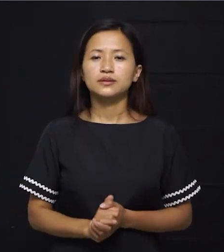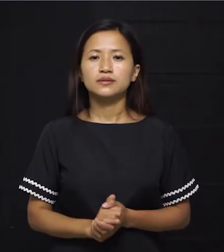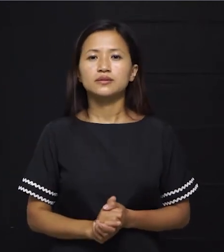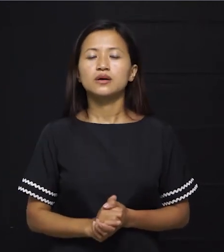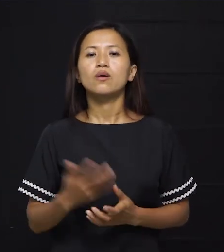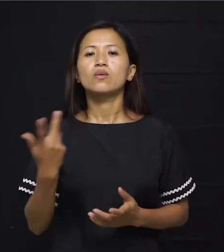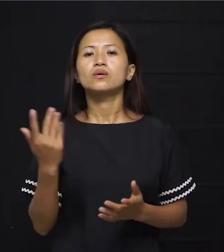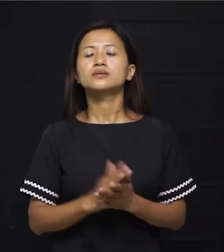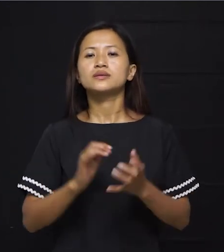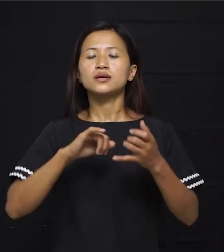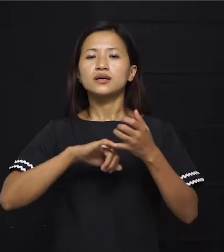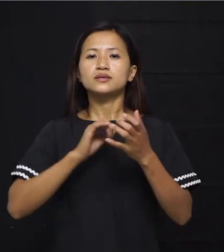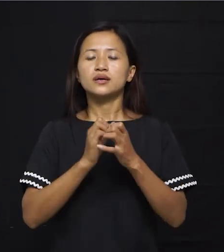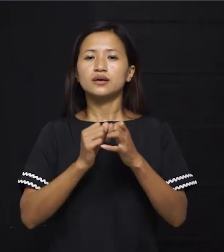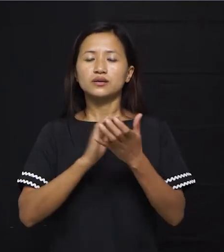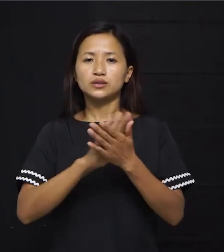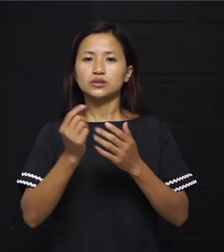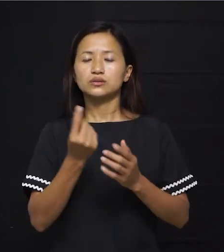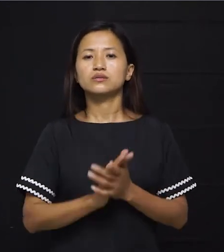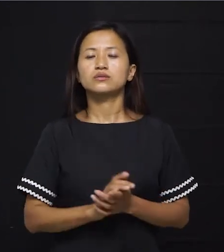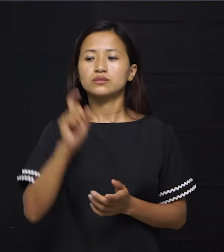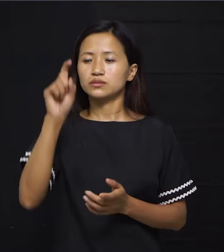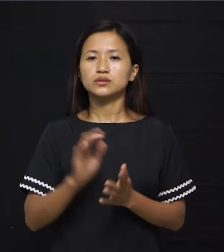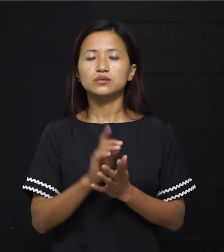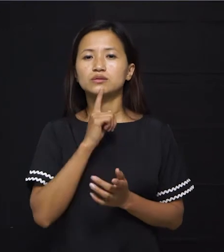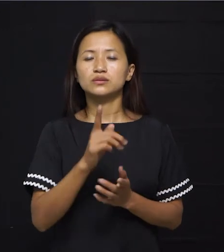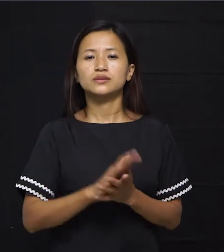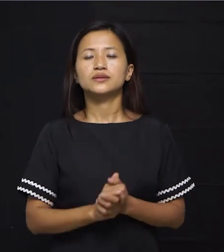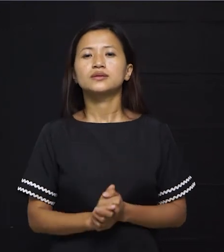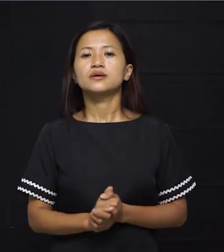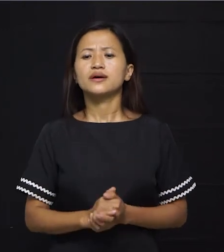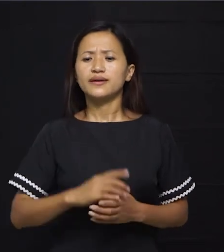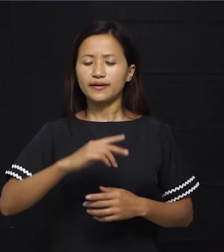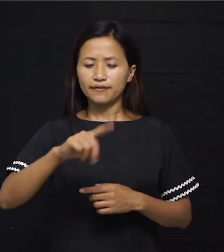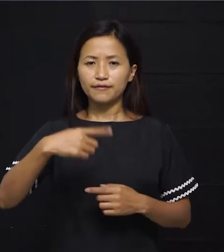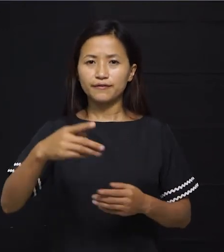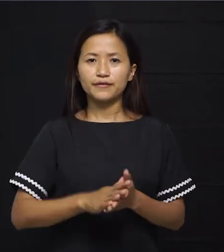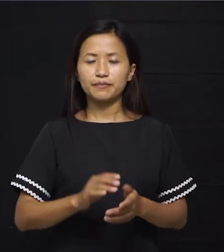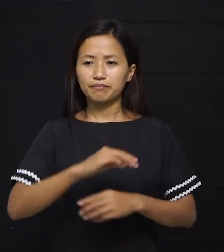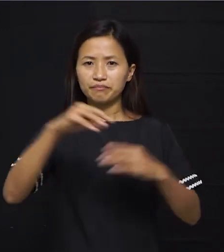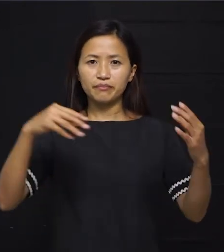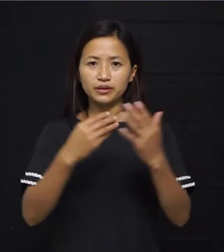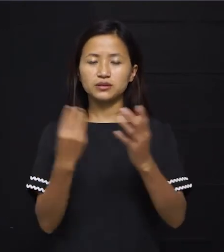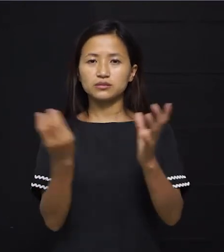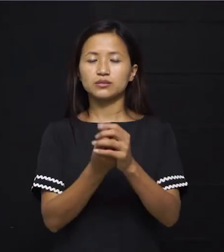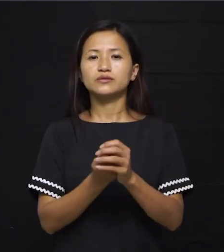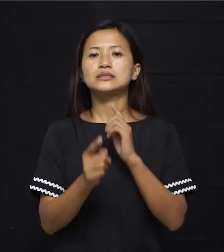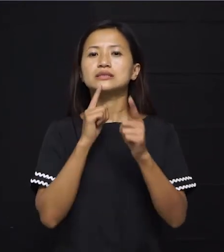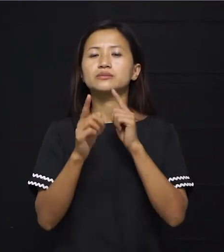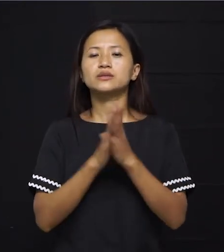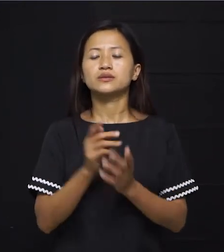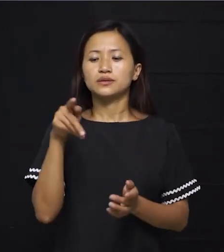he heard of what Sahu needs to say. And like I said, every party will be given the right to speak for themselves. And